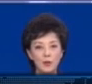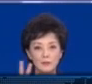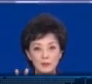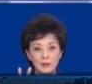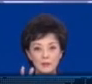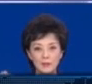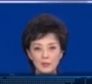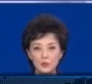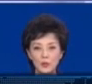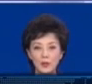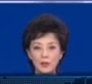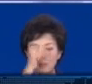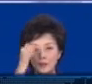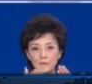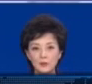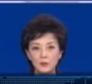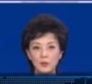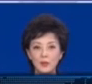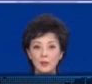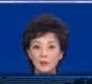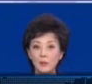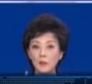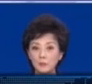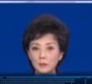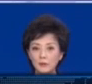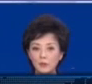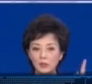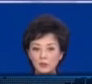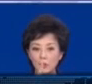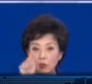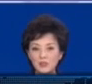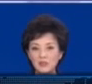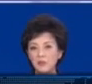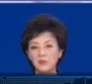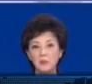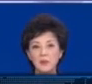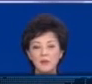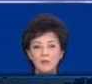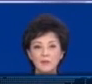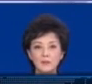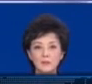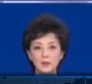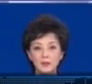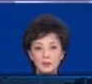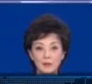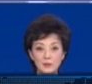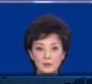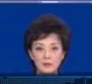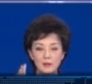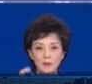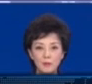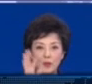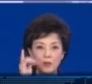in China, but also in the world at large. In the past few months, we only have like 2 designated infectious